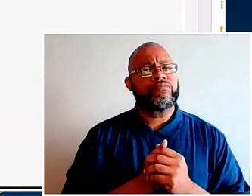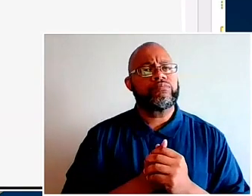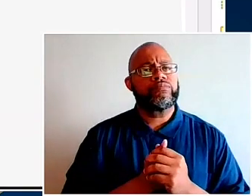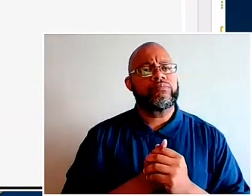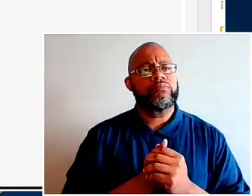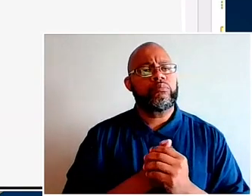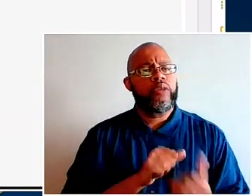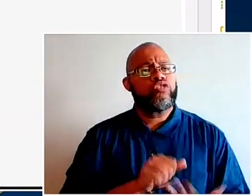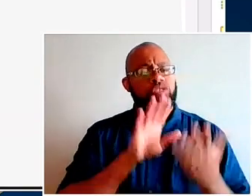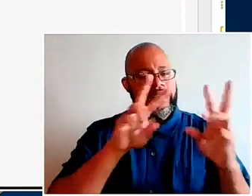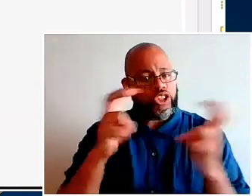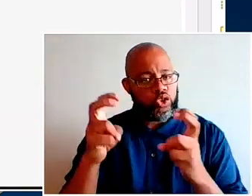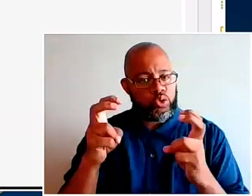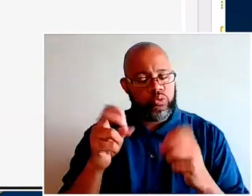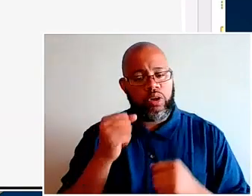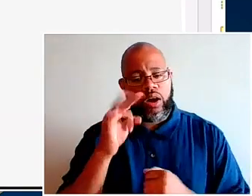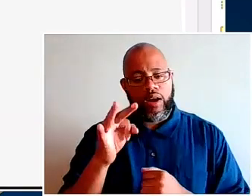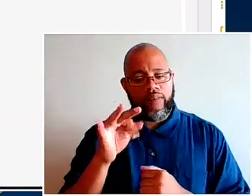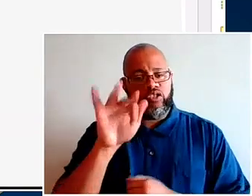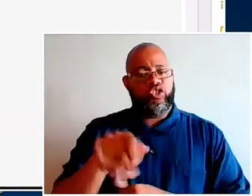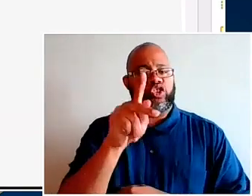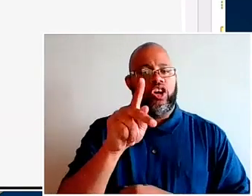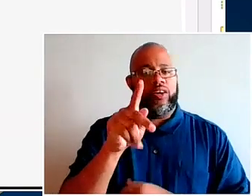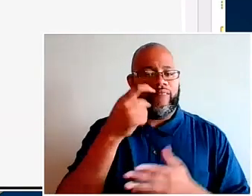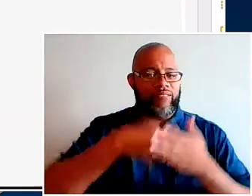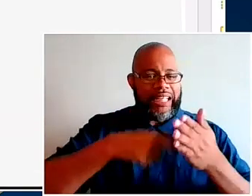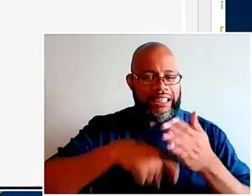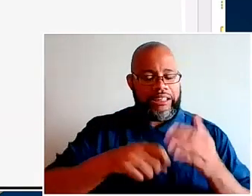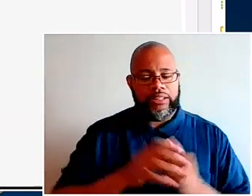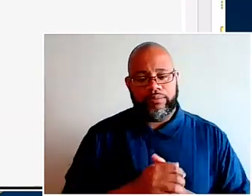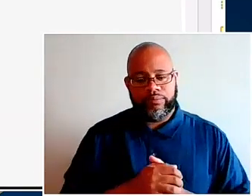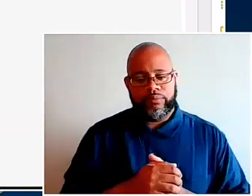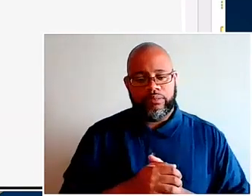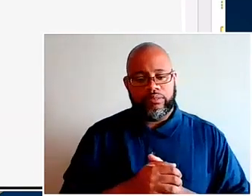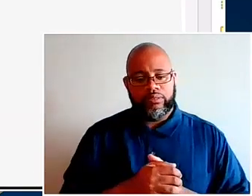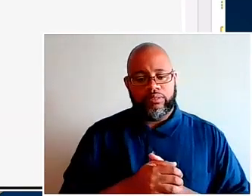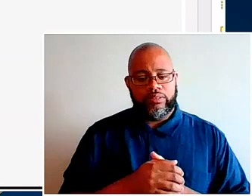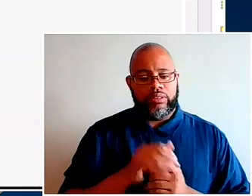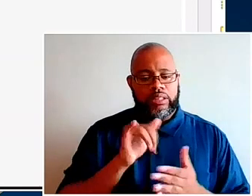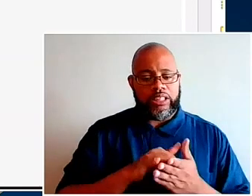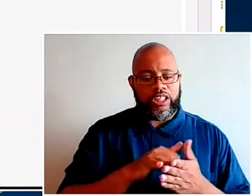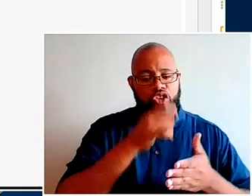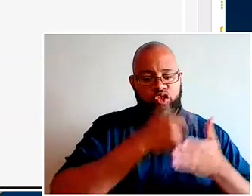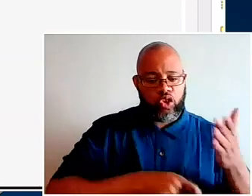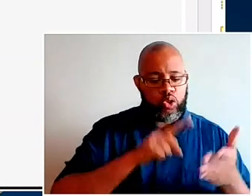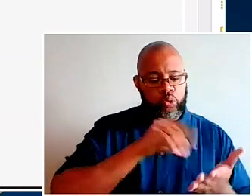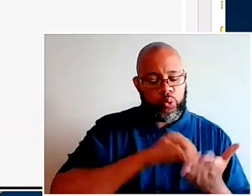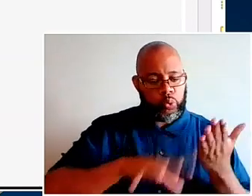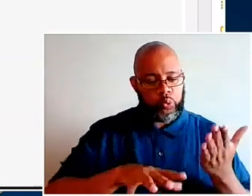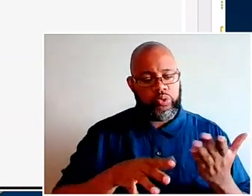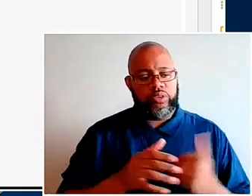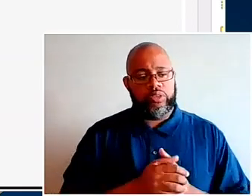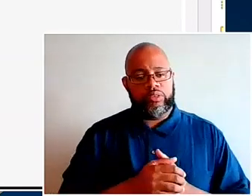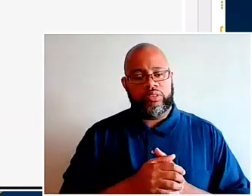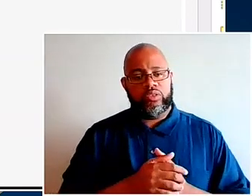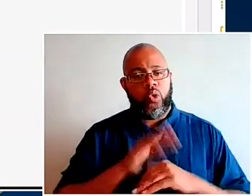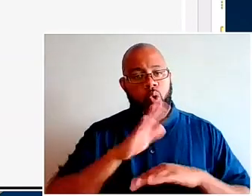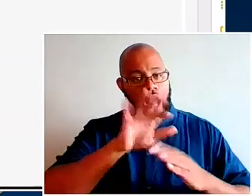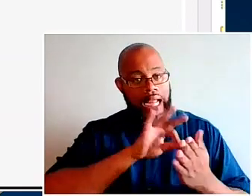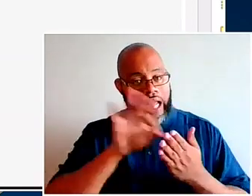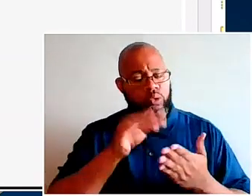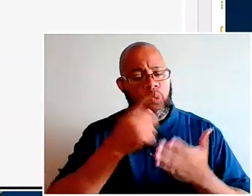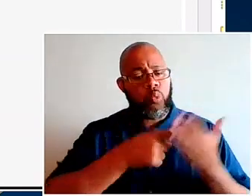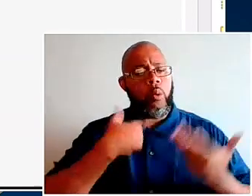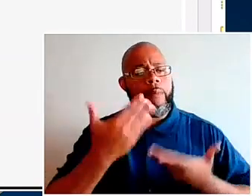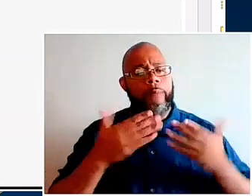addressing the issue of junk fees that are charged to students on students' accounts and what we might